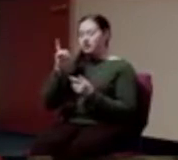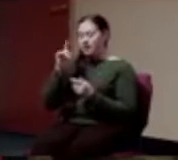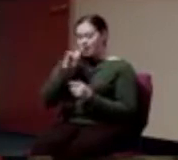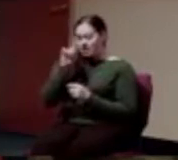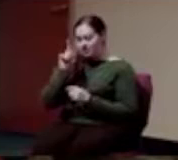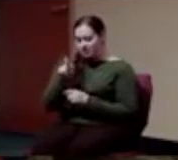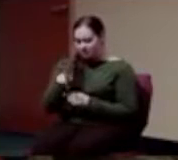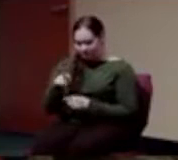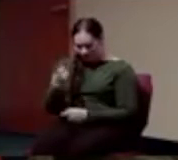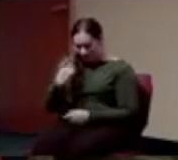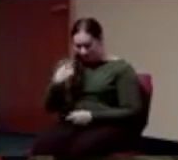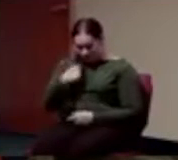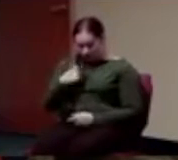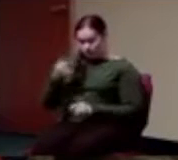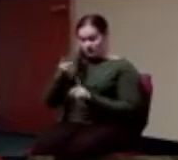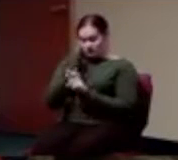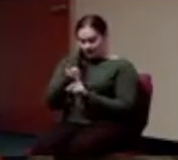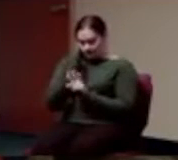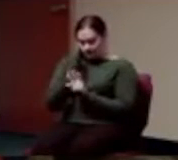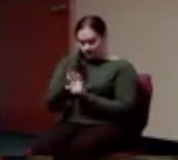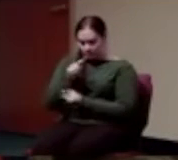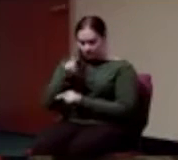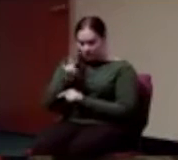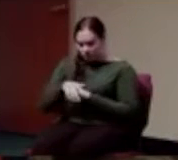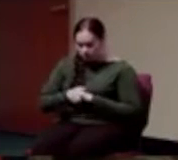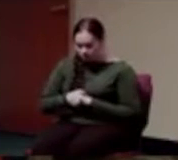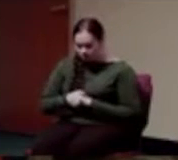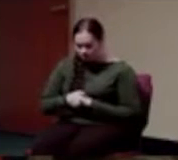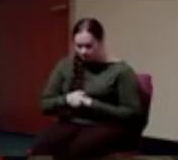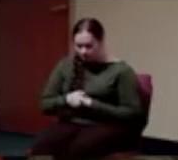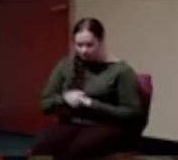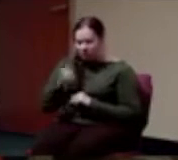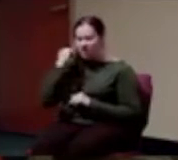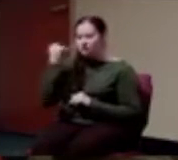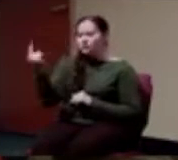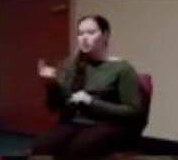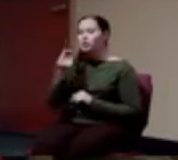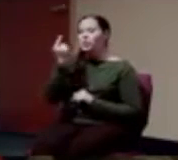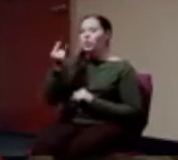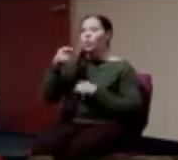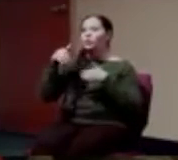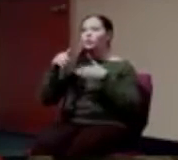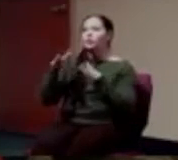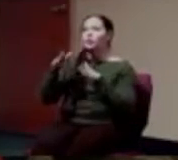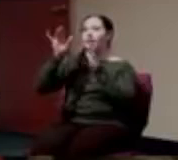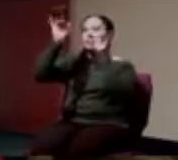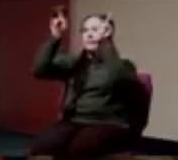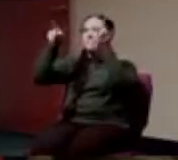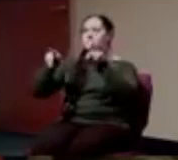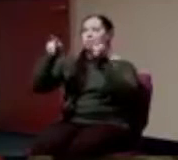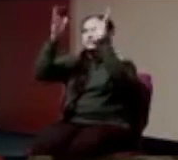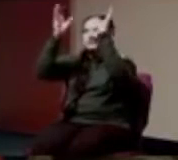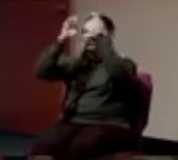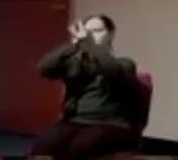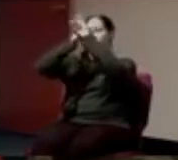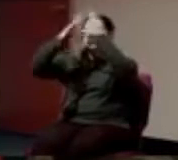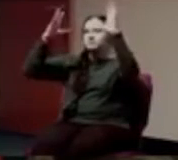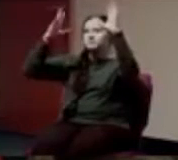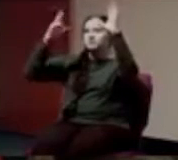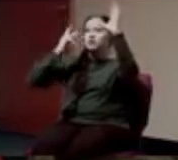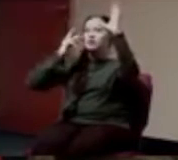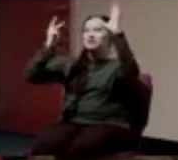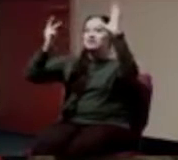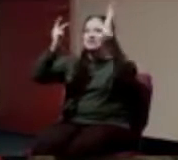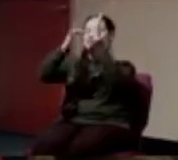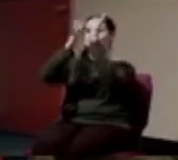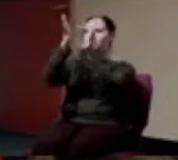yourself. If the only way that person could see the character of Jesus was through me, would they know